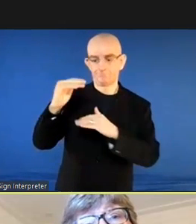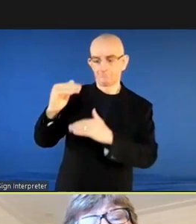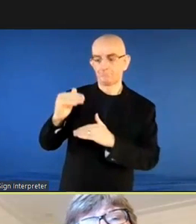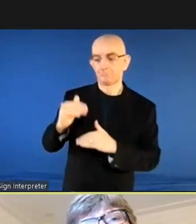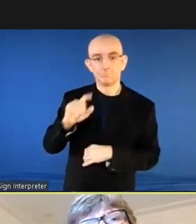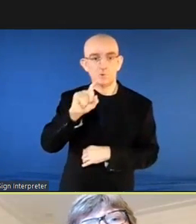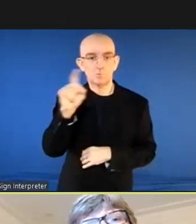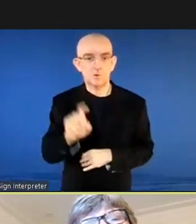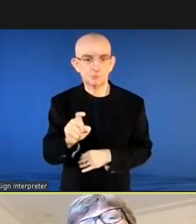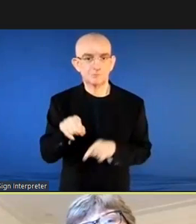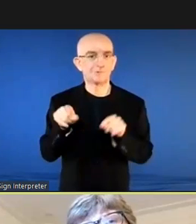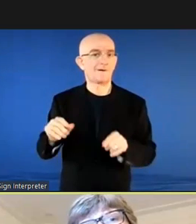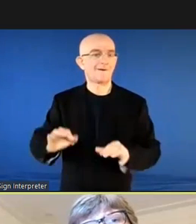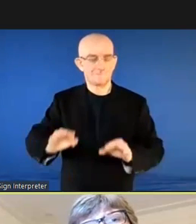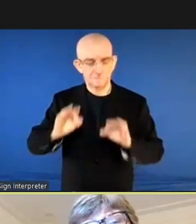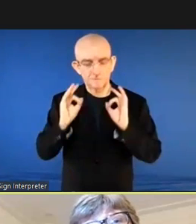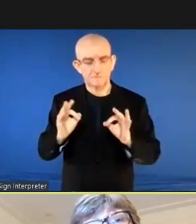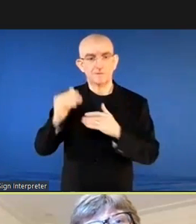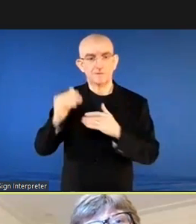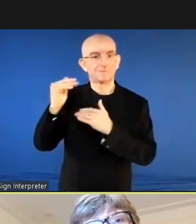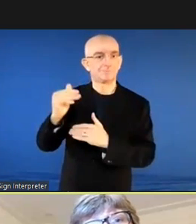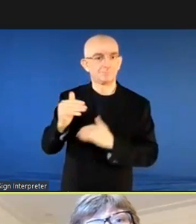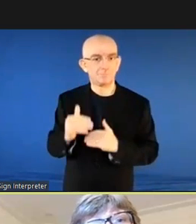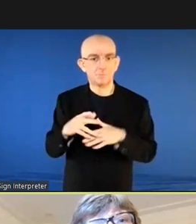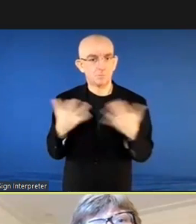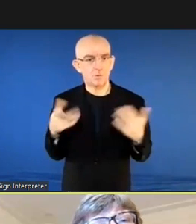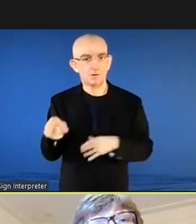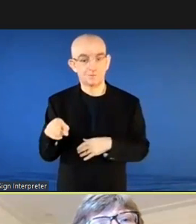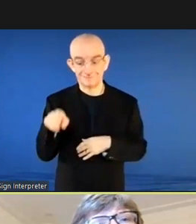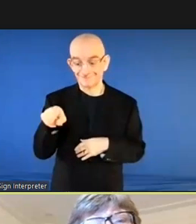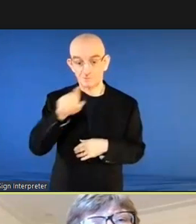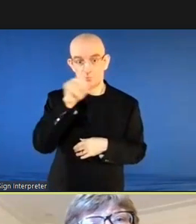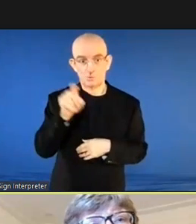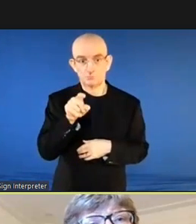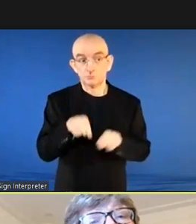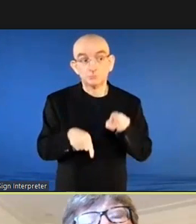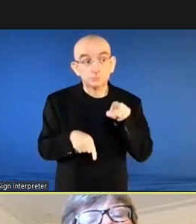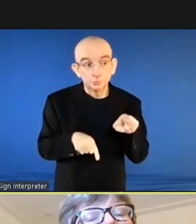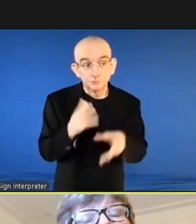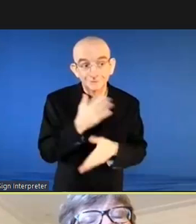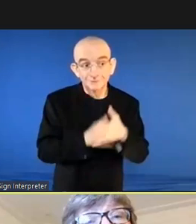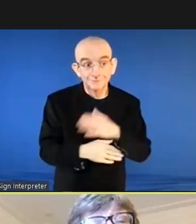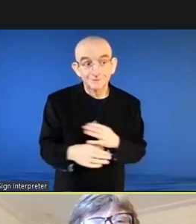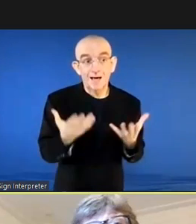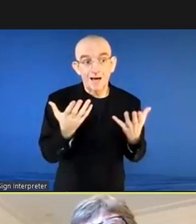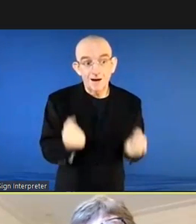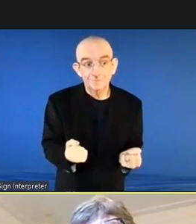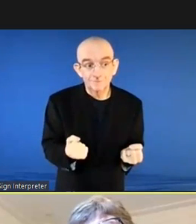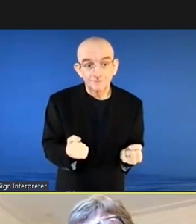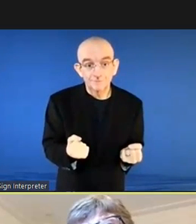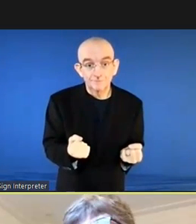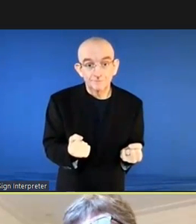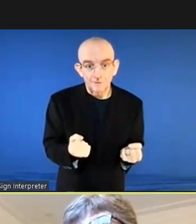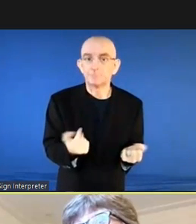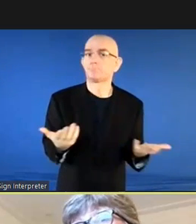disability, you get very low response rates in many countries, largely because of the stigma and